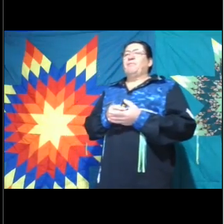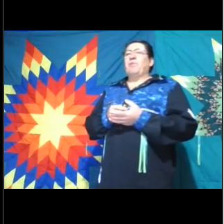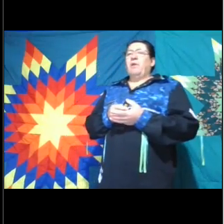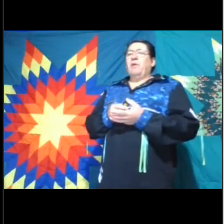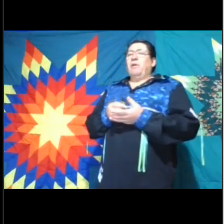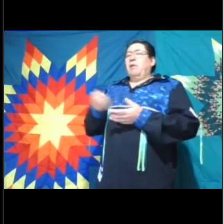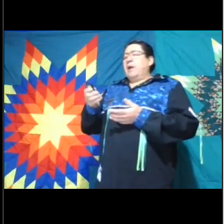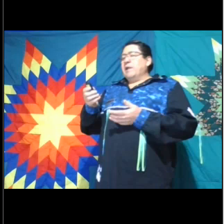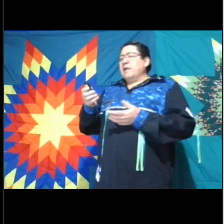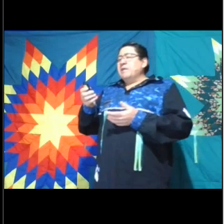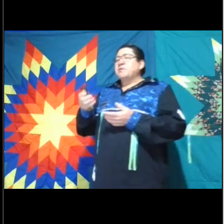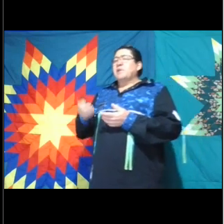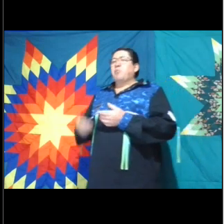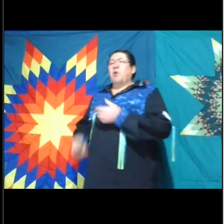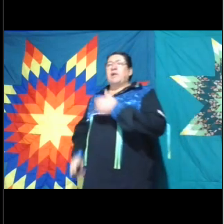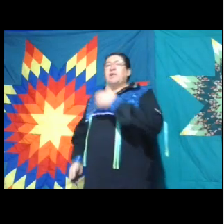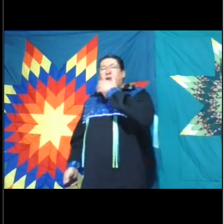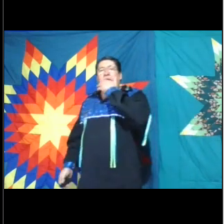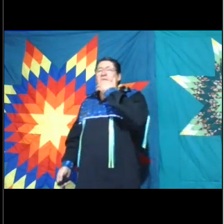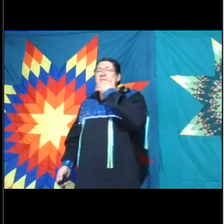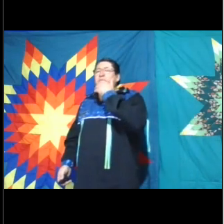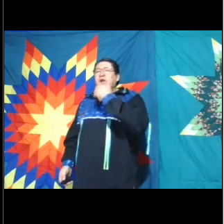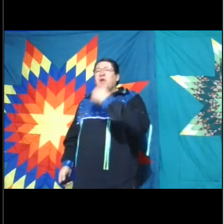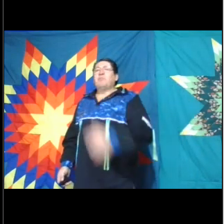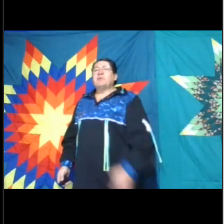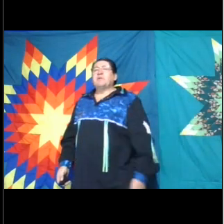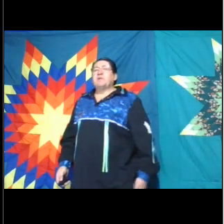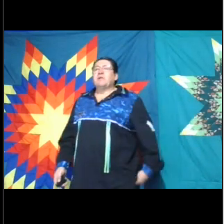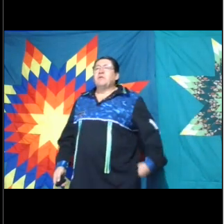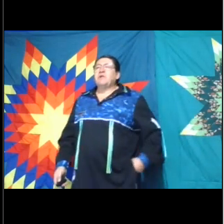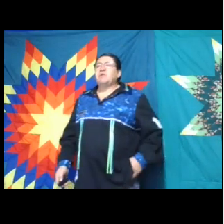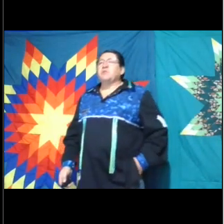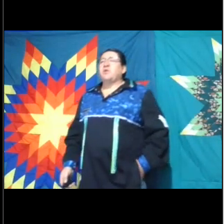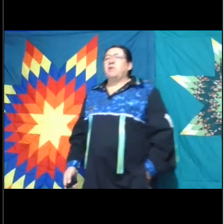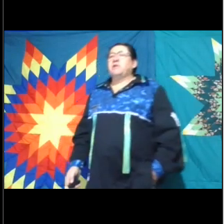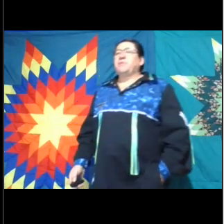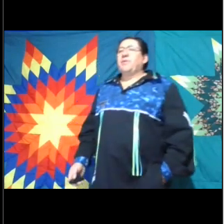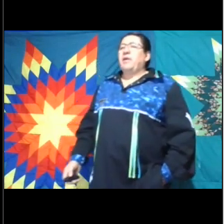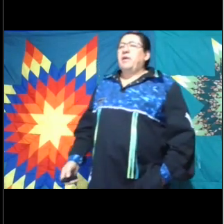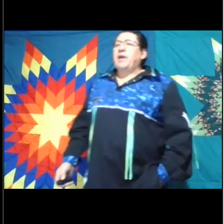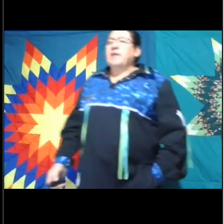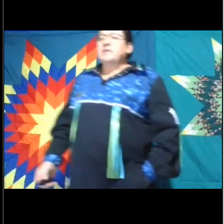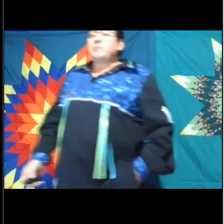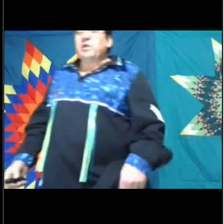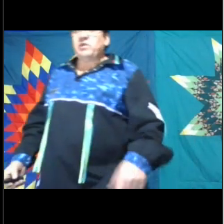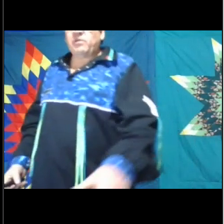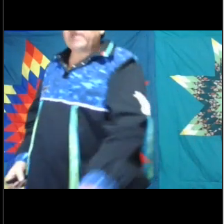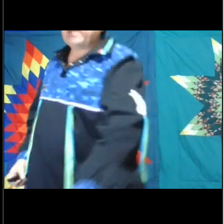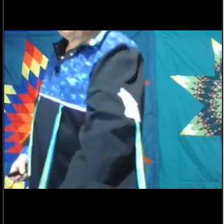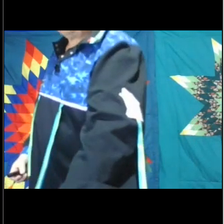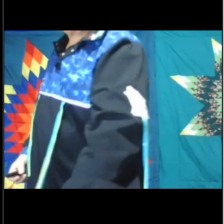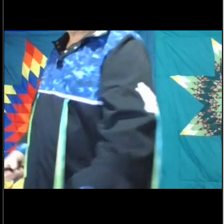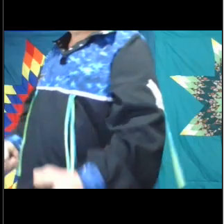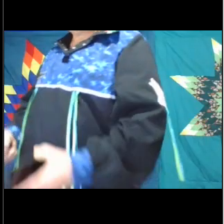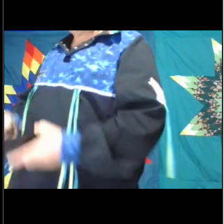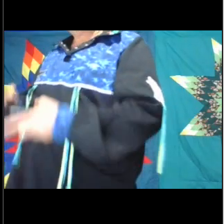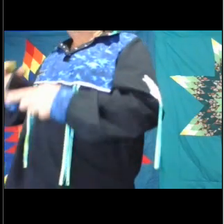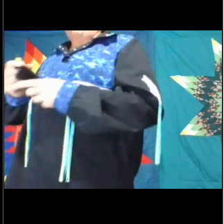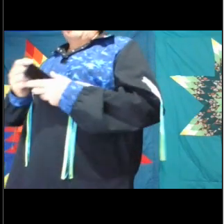in. And an interesting point that I always bring up is the traditional knowledge. Is this being